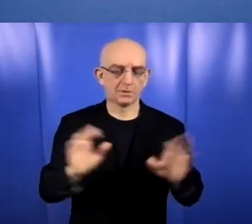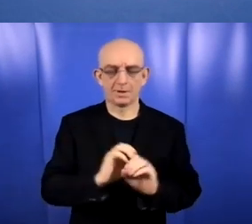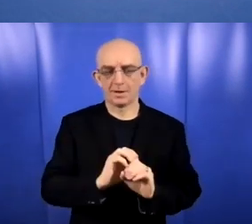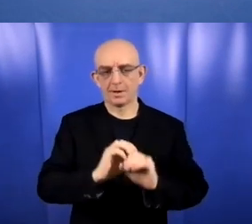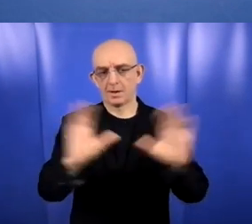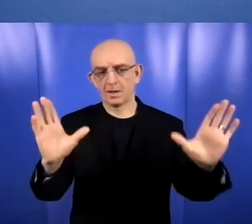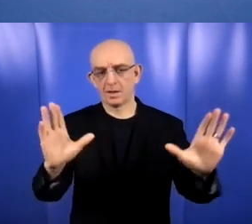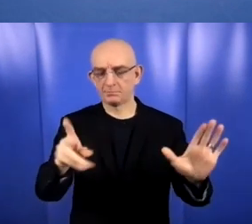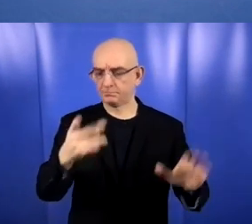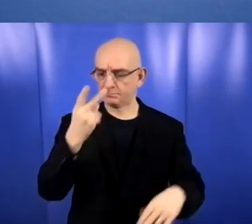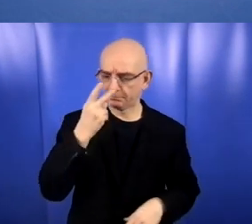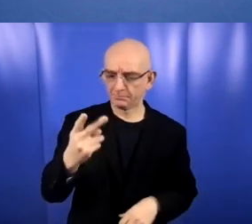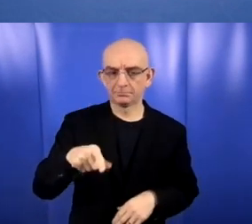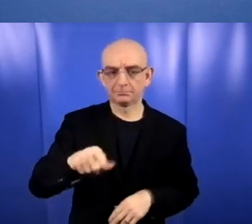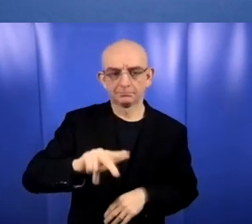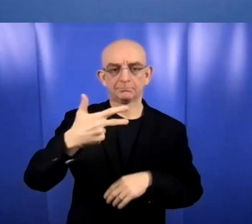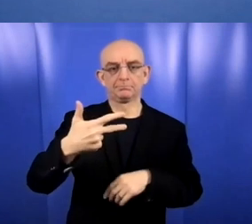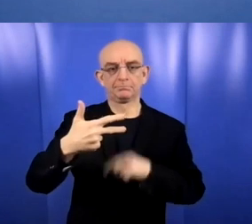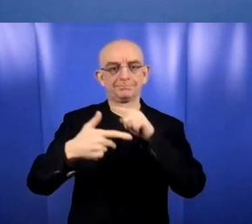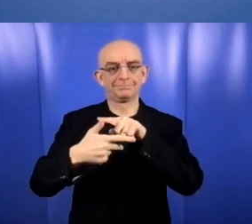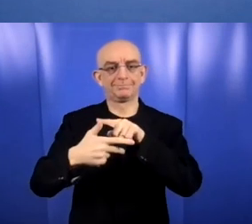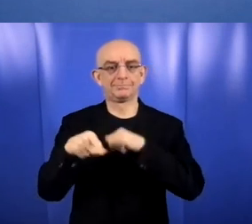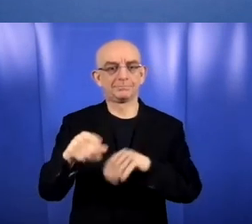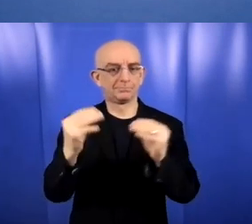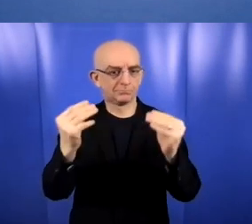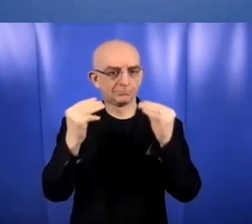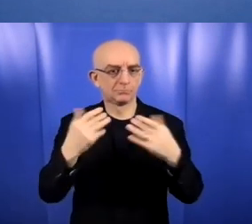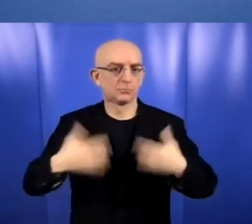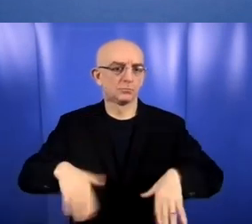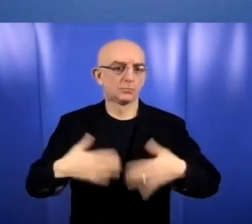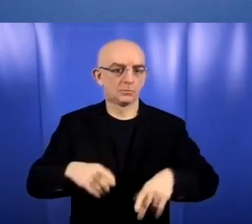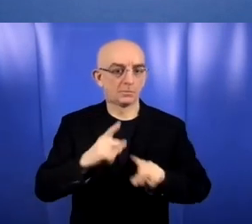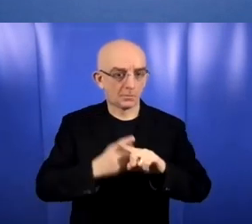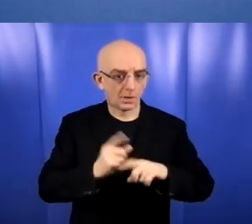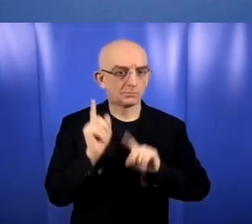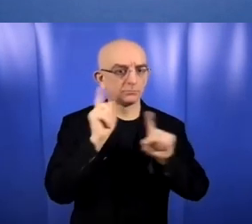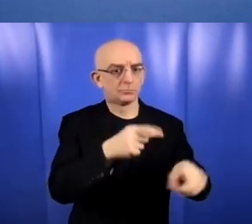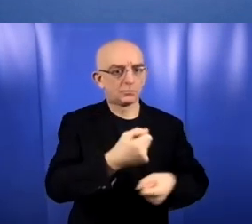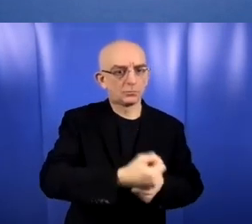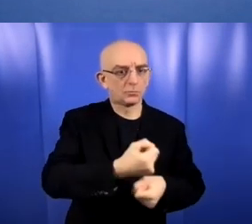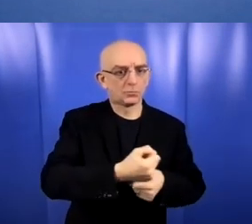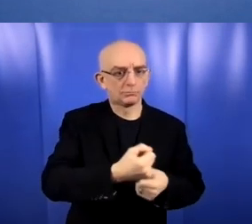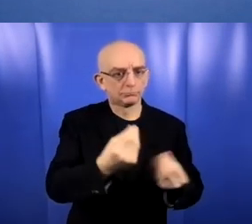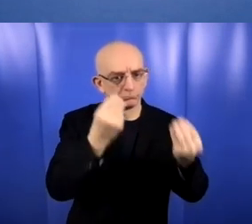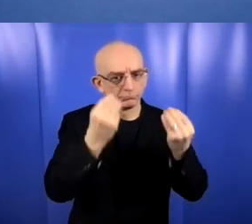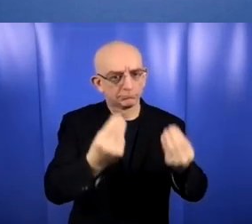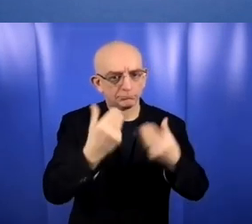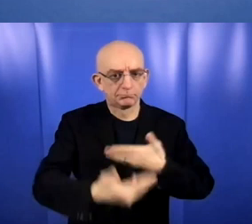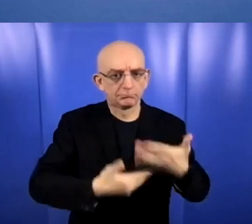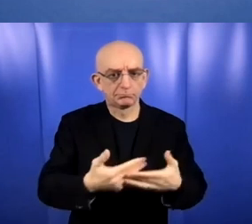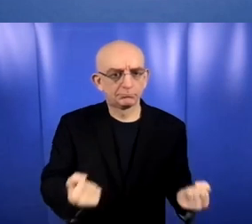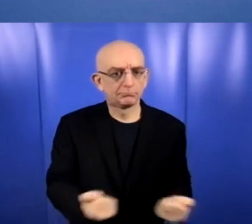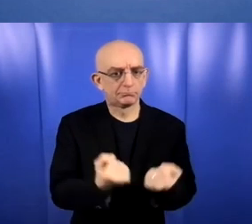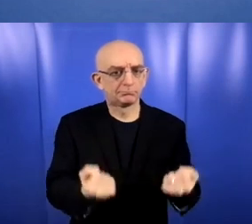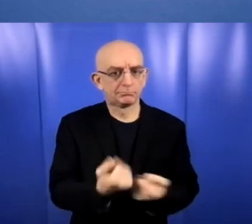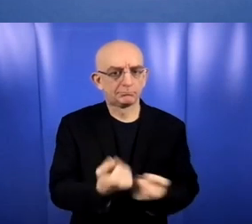in self-reliance from the transition from learning to earning. And that it is a critical component for work